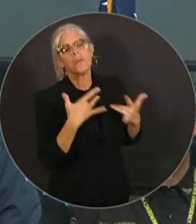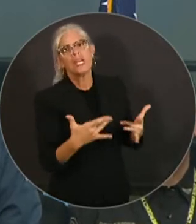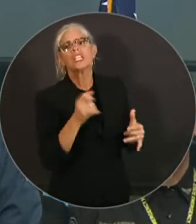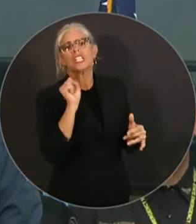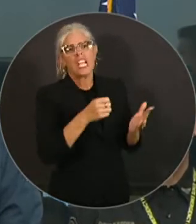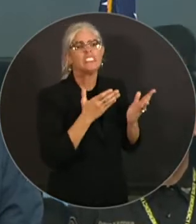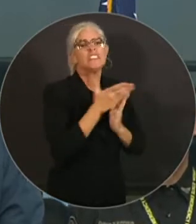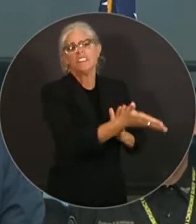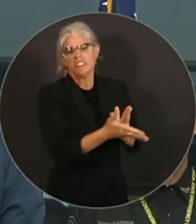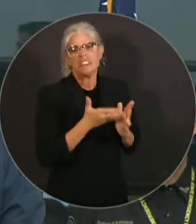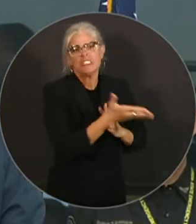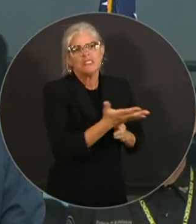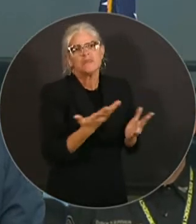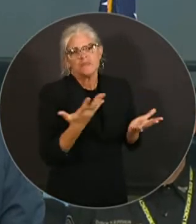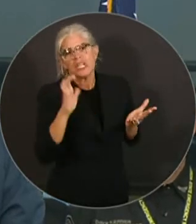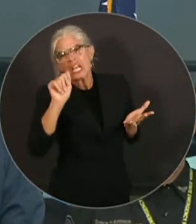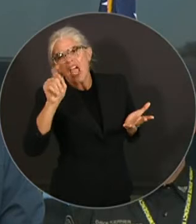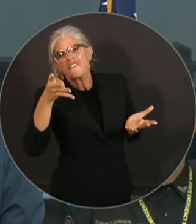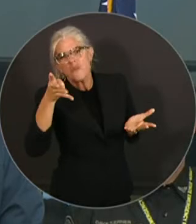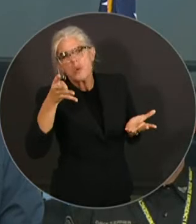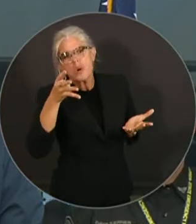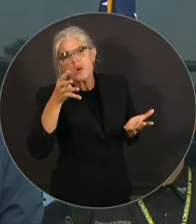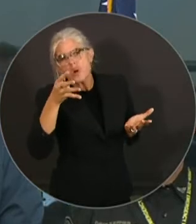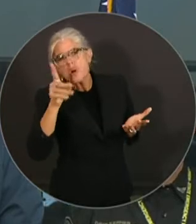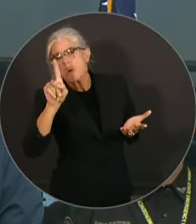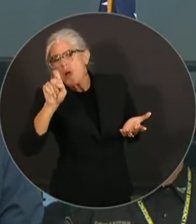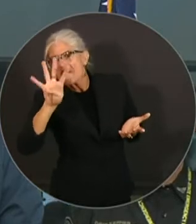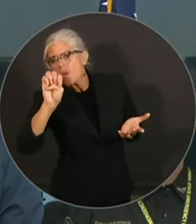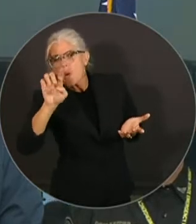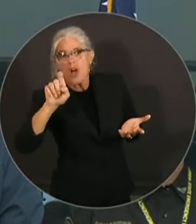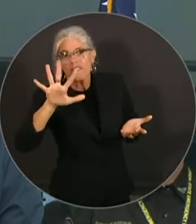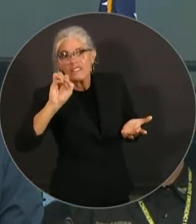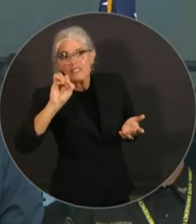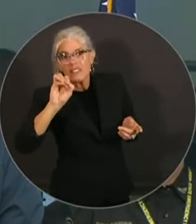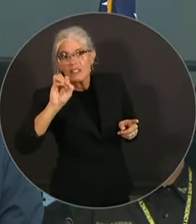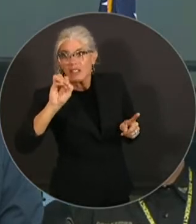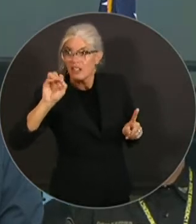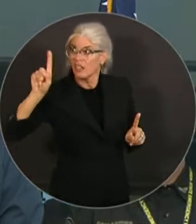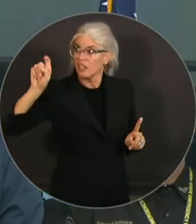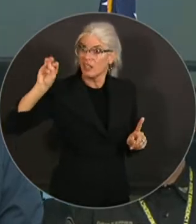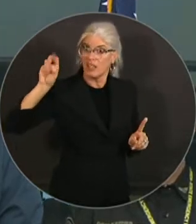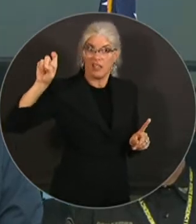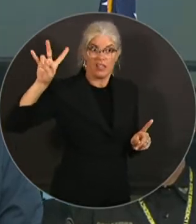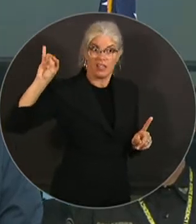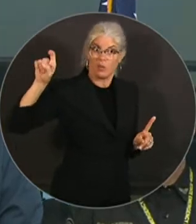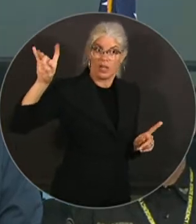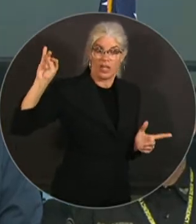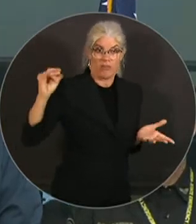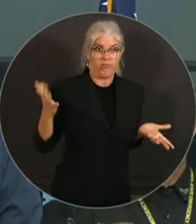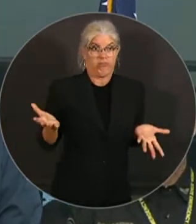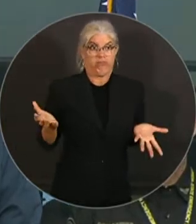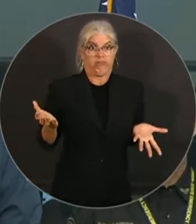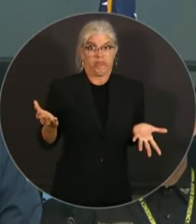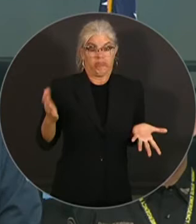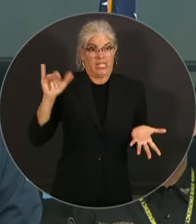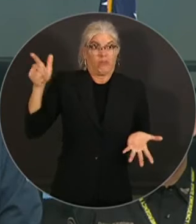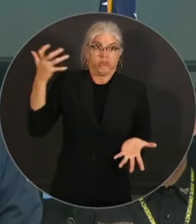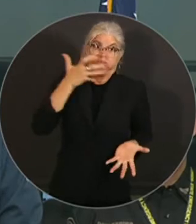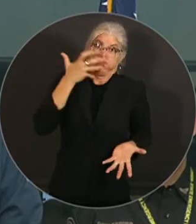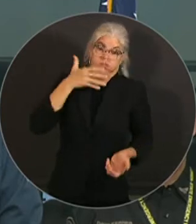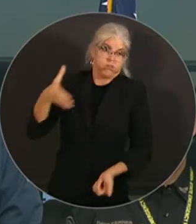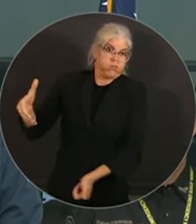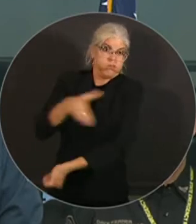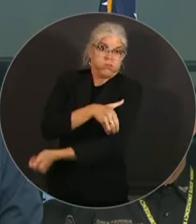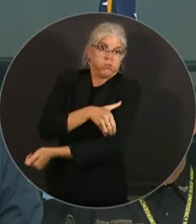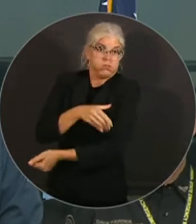4 storm and that 140, 150. As you start getting above that, it just becomes really, really powerful.